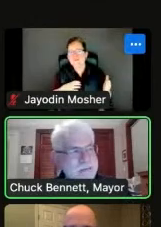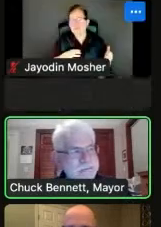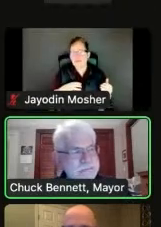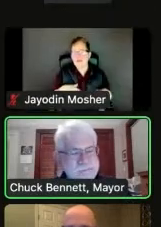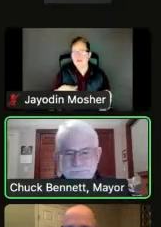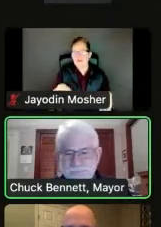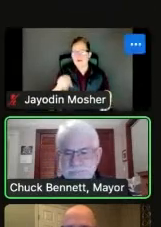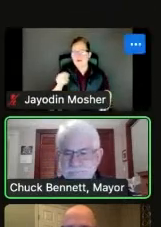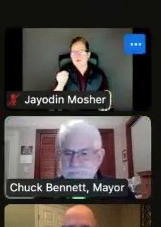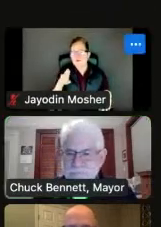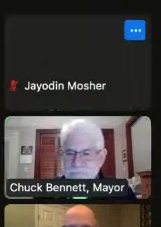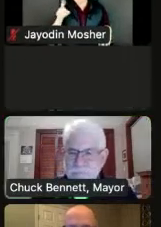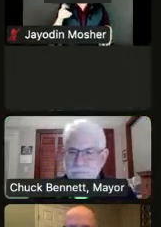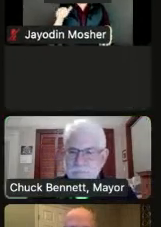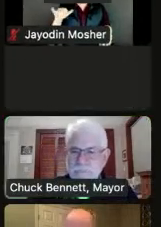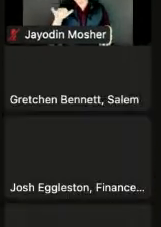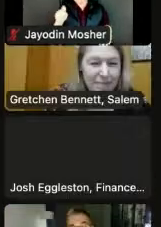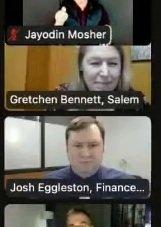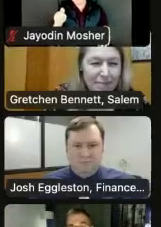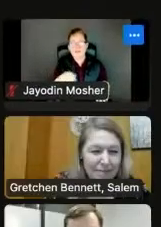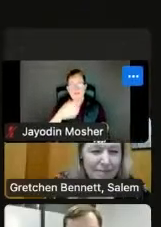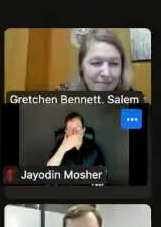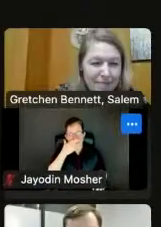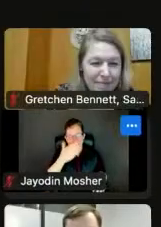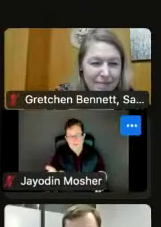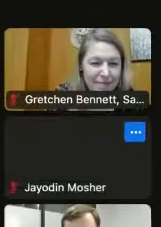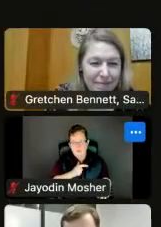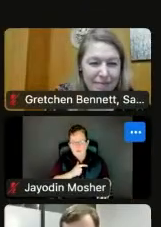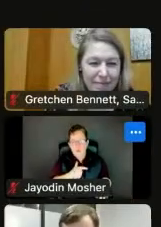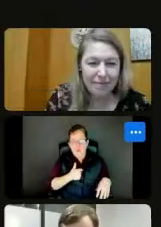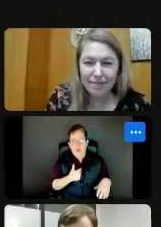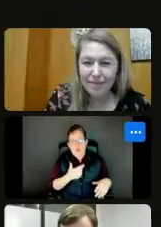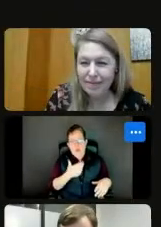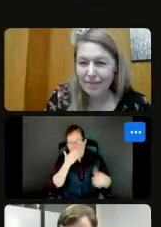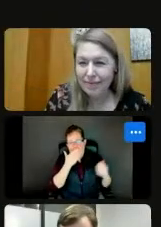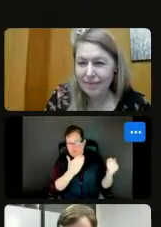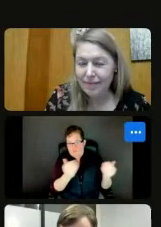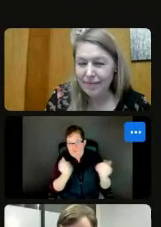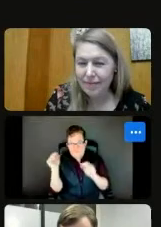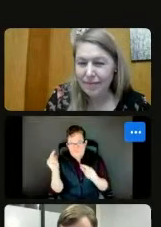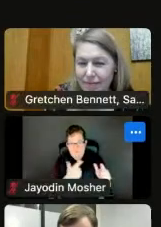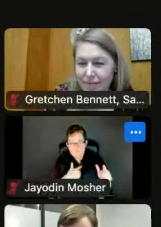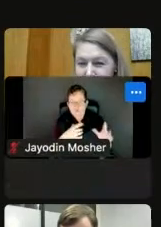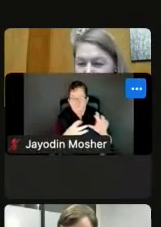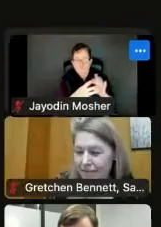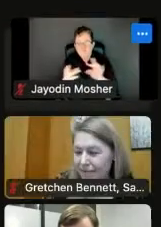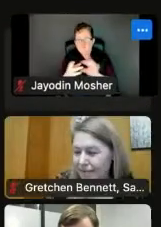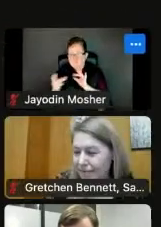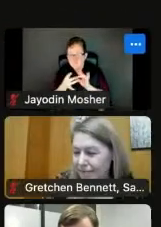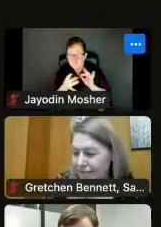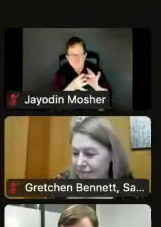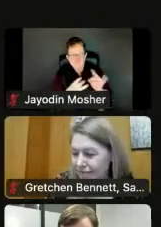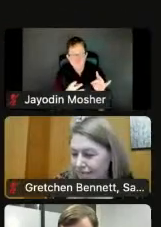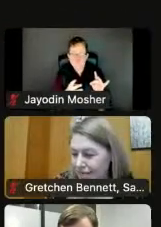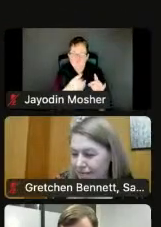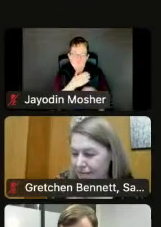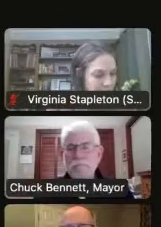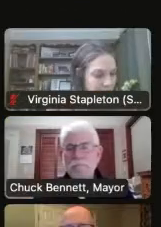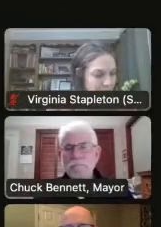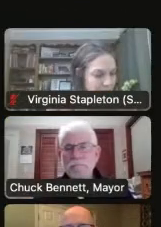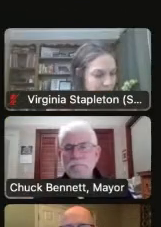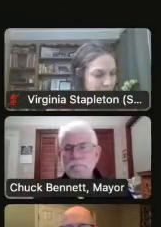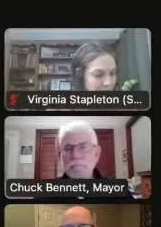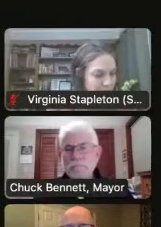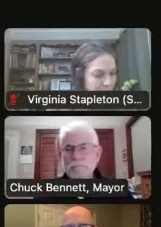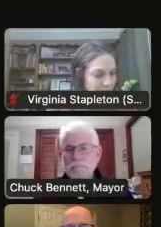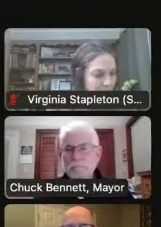Nordyke. Thank you, Mr. Mayor. First of all, I want to thank all my colleagues for their thoughtful remarks. I appreciate the fact that we are having